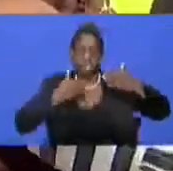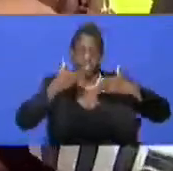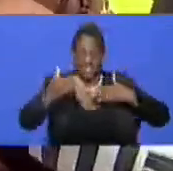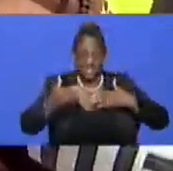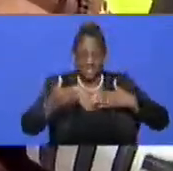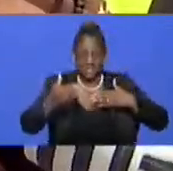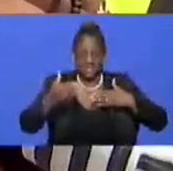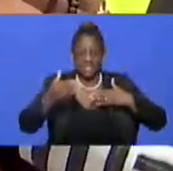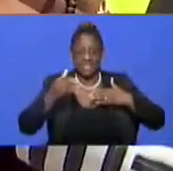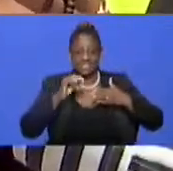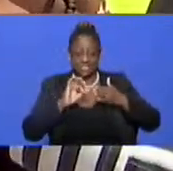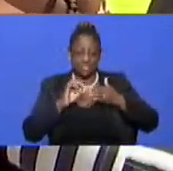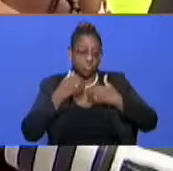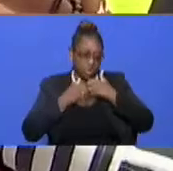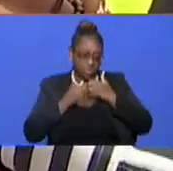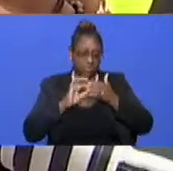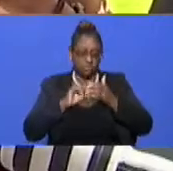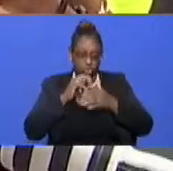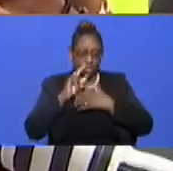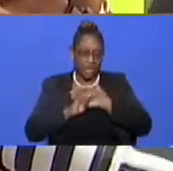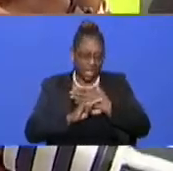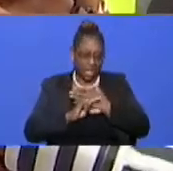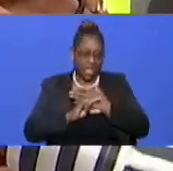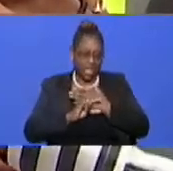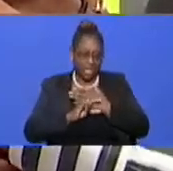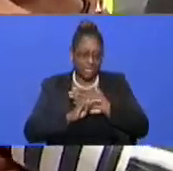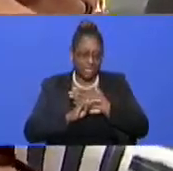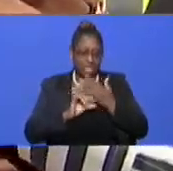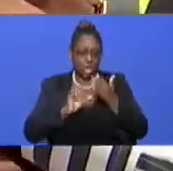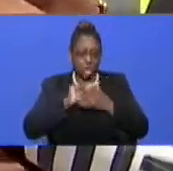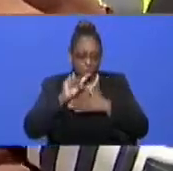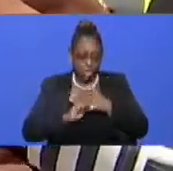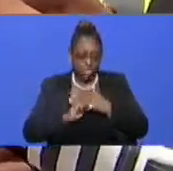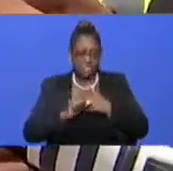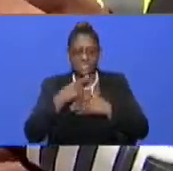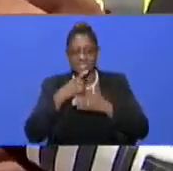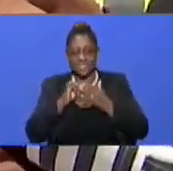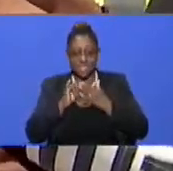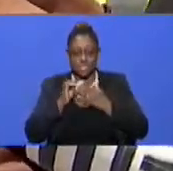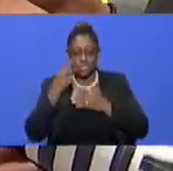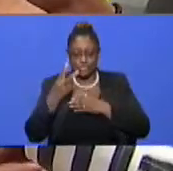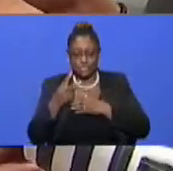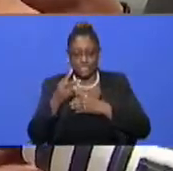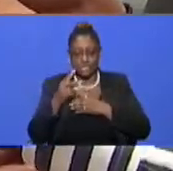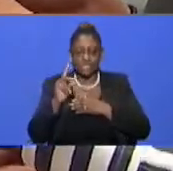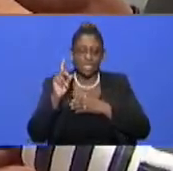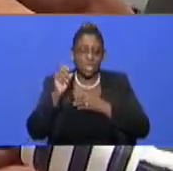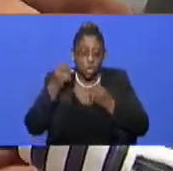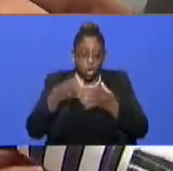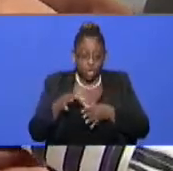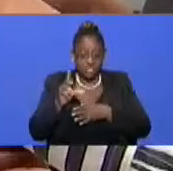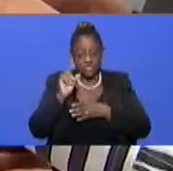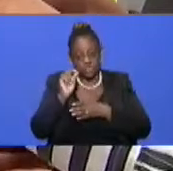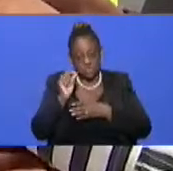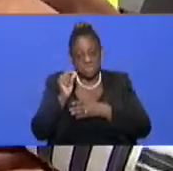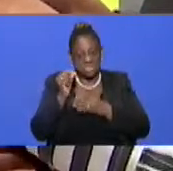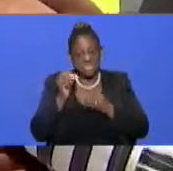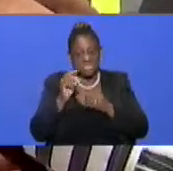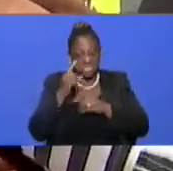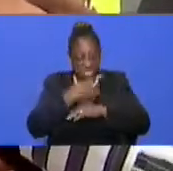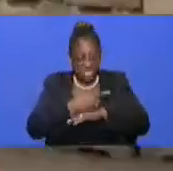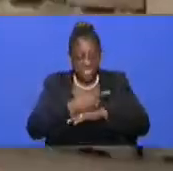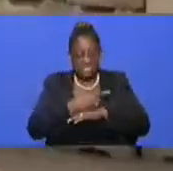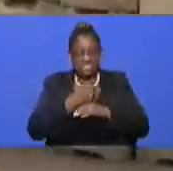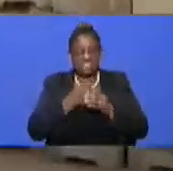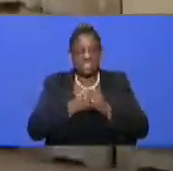setbacks in the month of July and August, which saw 21 days of rain. However, we mitigate and put together a progressive plan that saw us